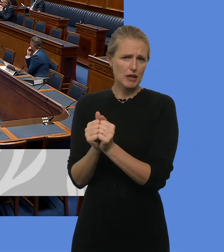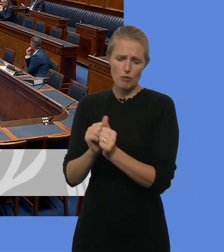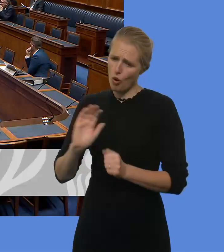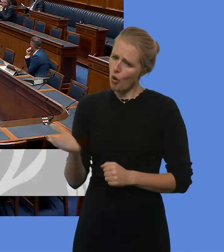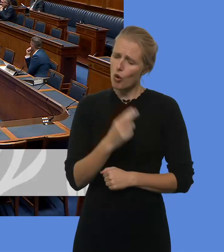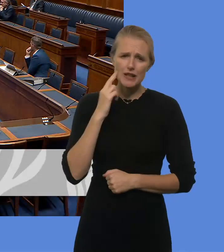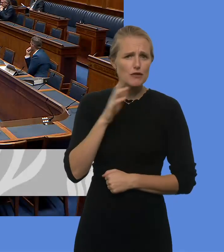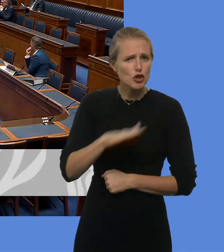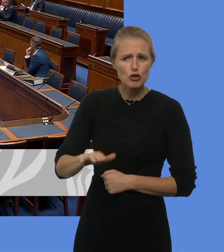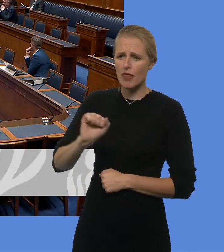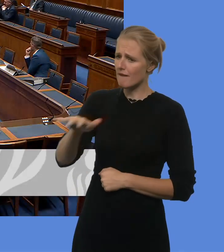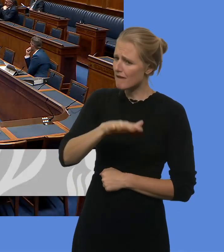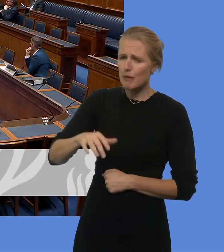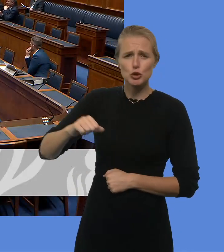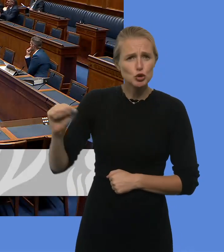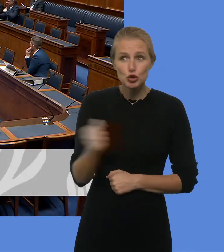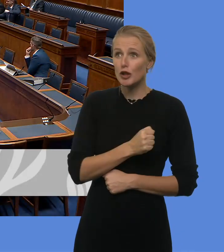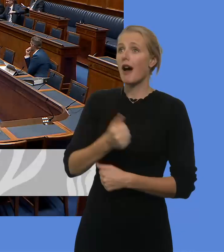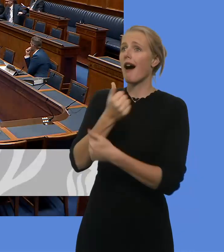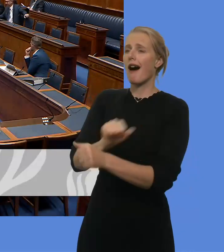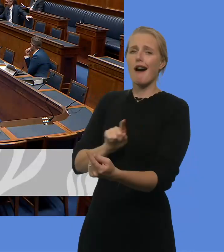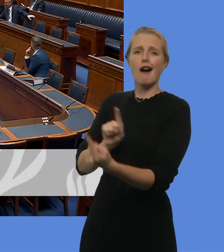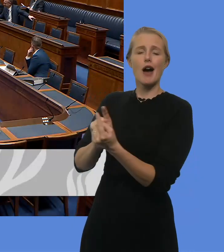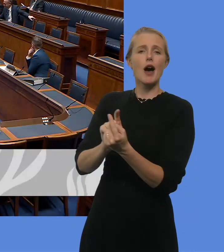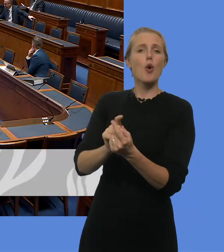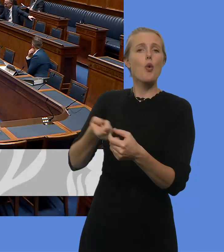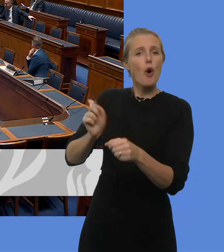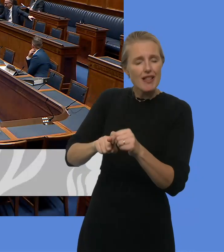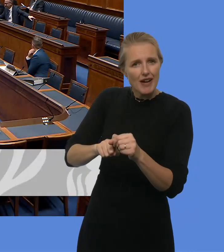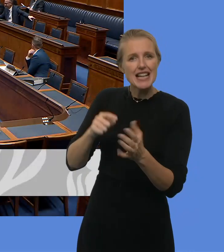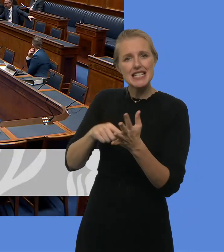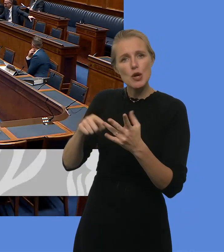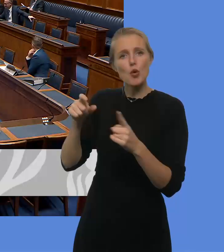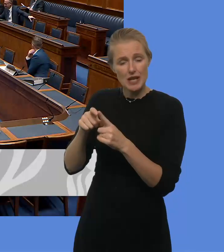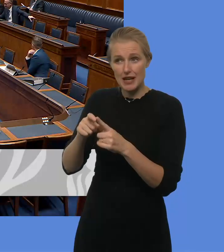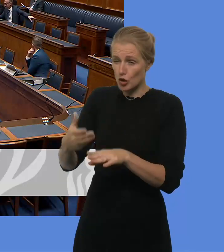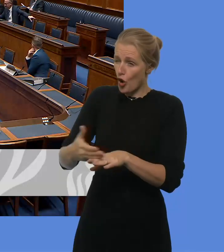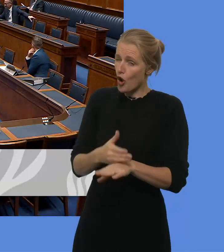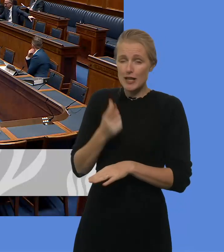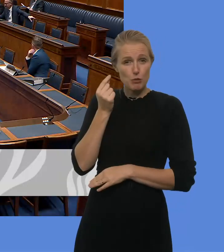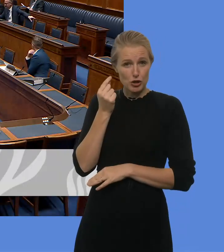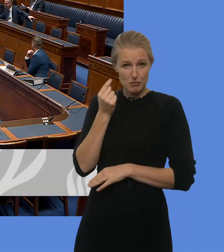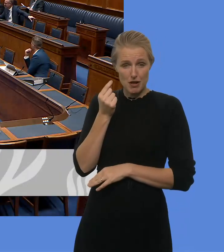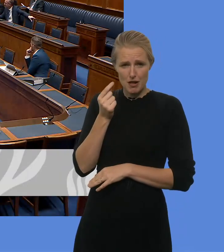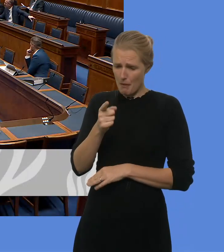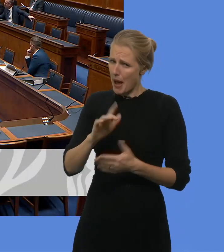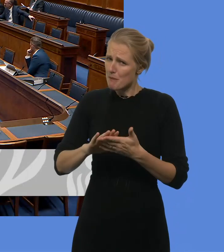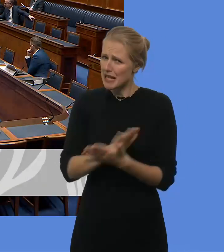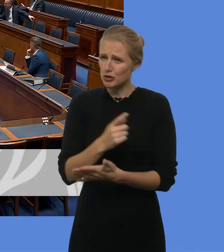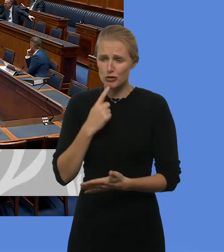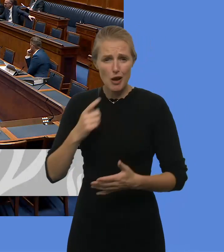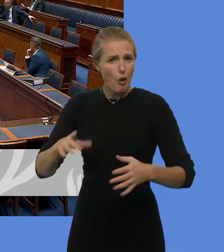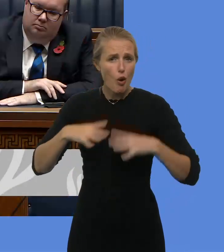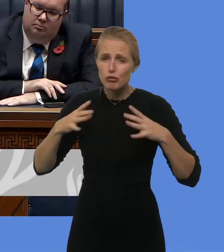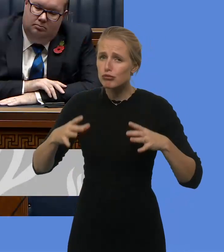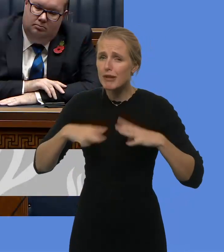family should have access to a qualified teacher of the deaf children and young people as early as possible, and I'm pleased to confirm that this is already the